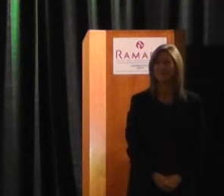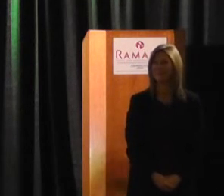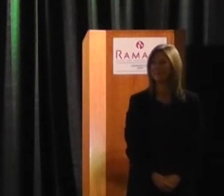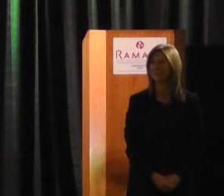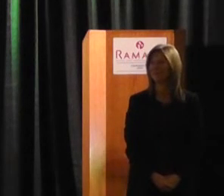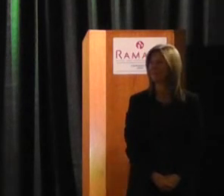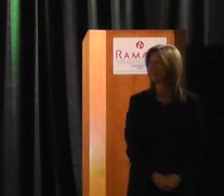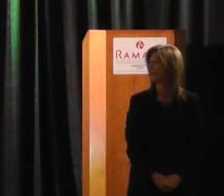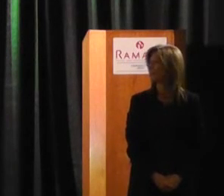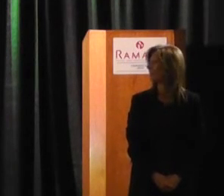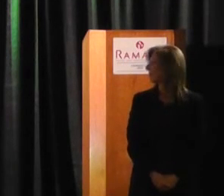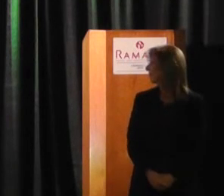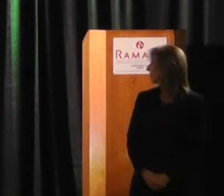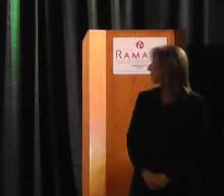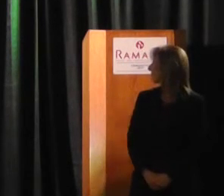Twice. And turn.